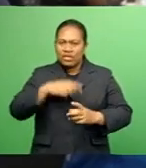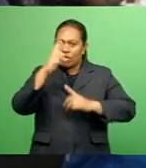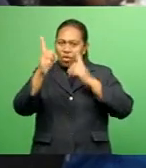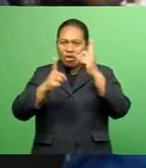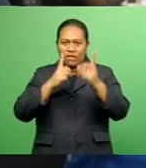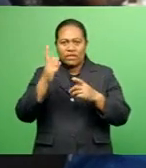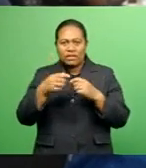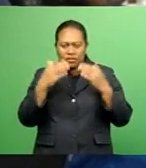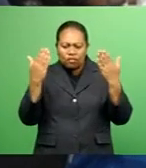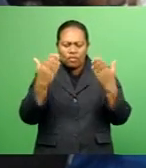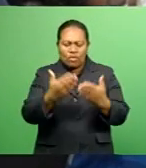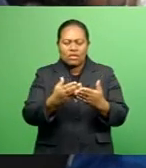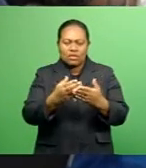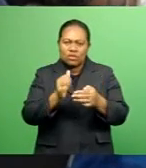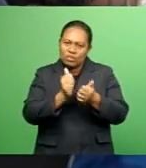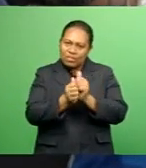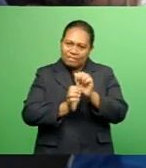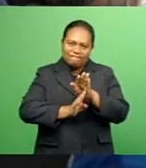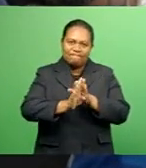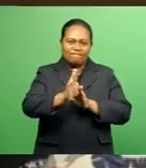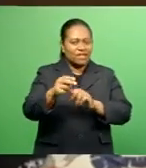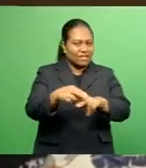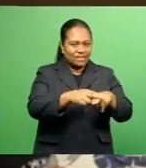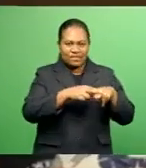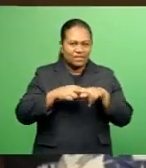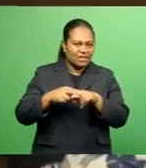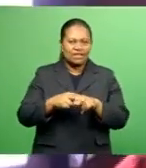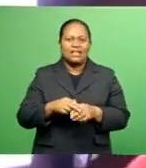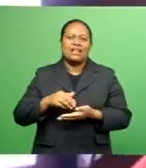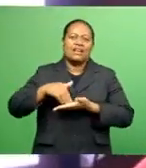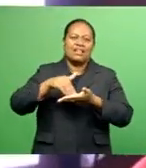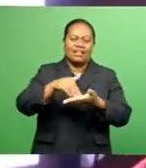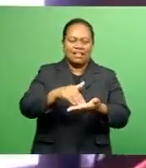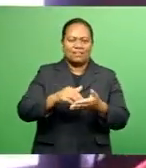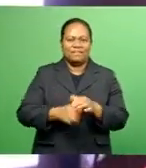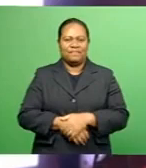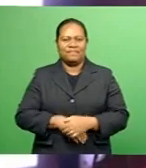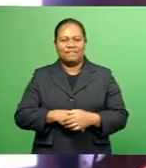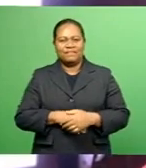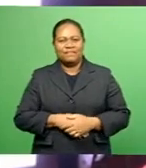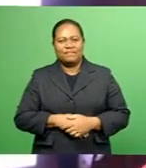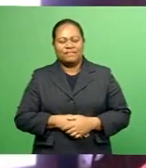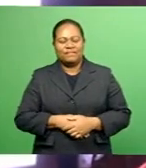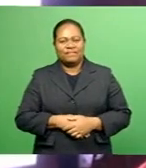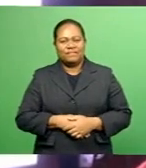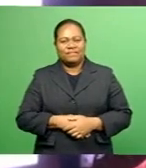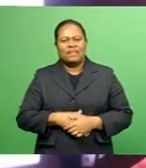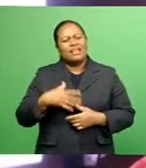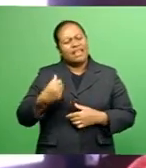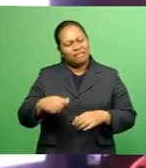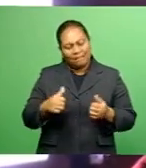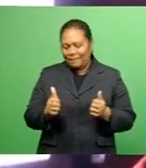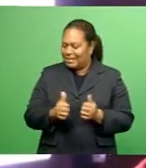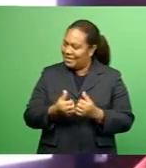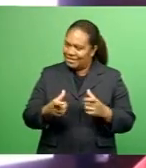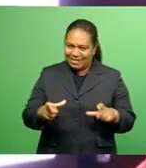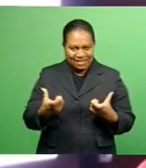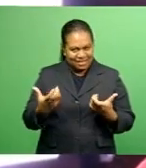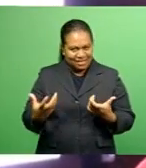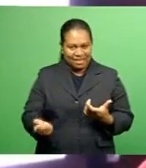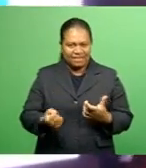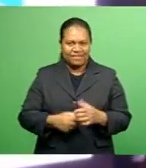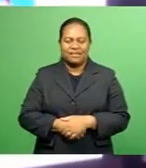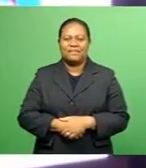sports development in the country and how to deal with the pandemic. We know what those challenges are like,